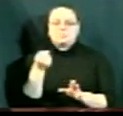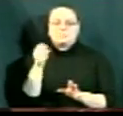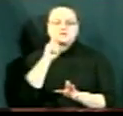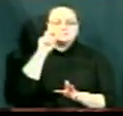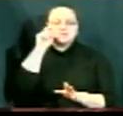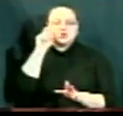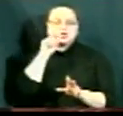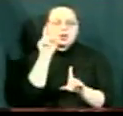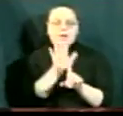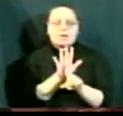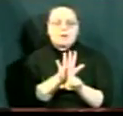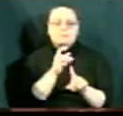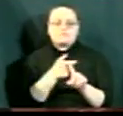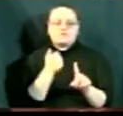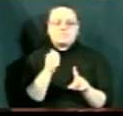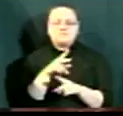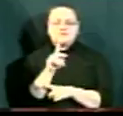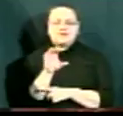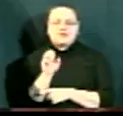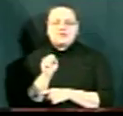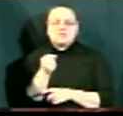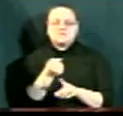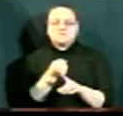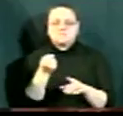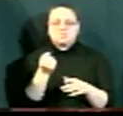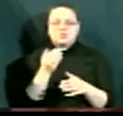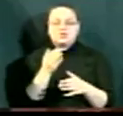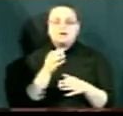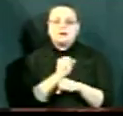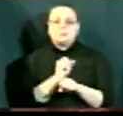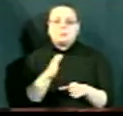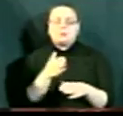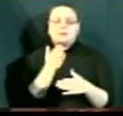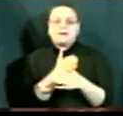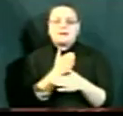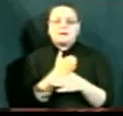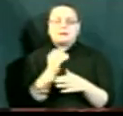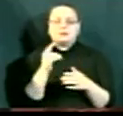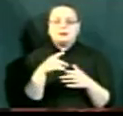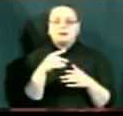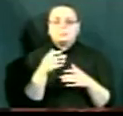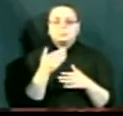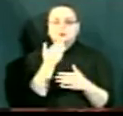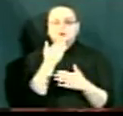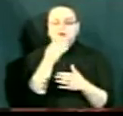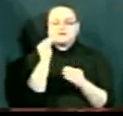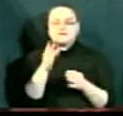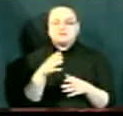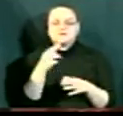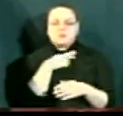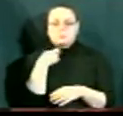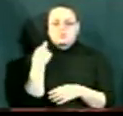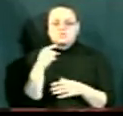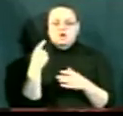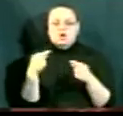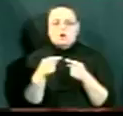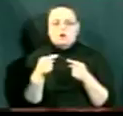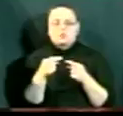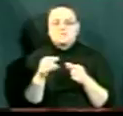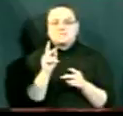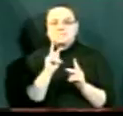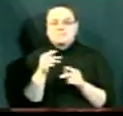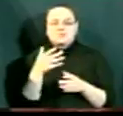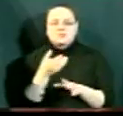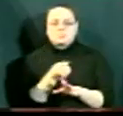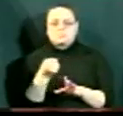sexual orientation from the KCS employment anti-harassment policy puts good teachers at risk and hurts the ability of Knox County schools to